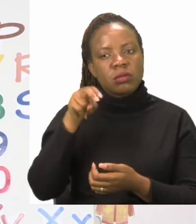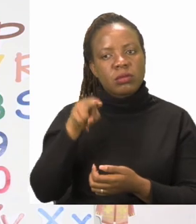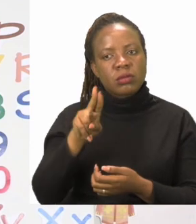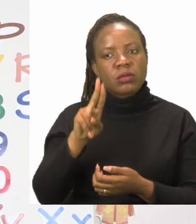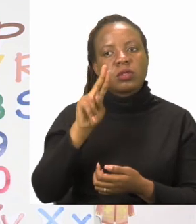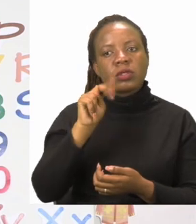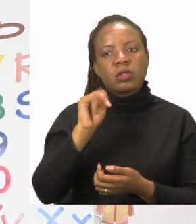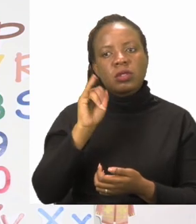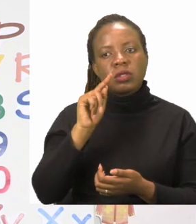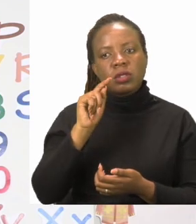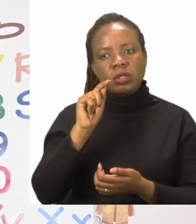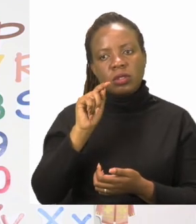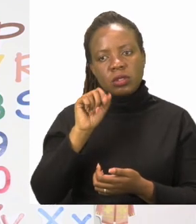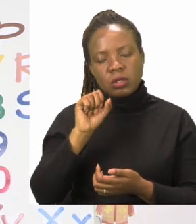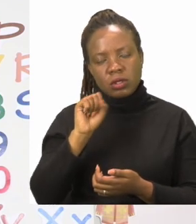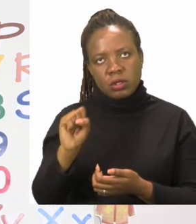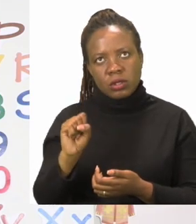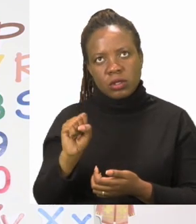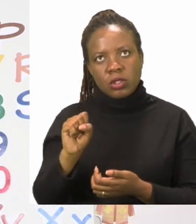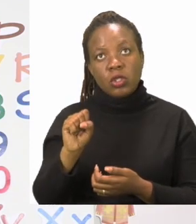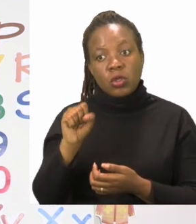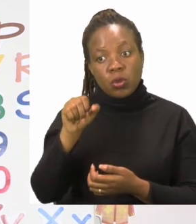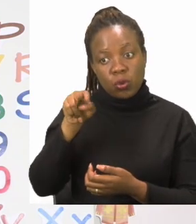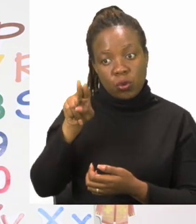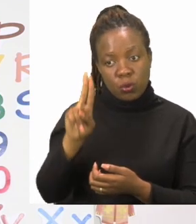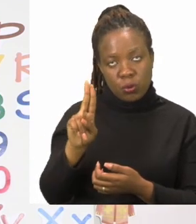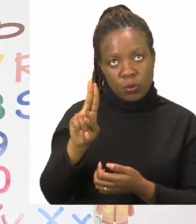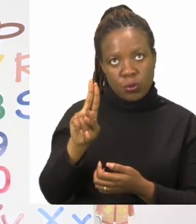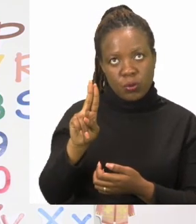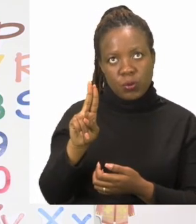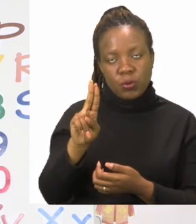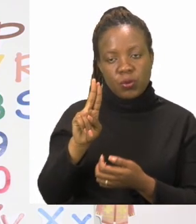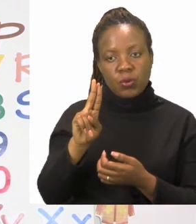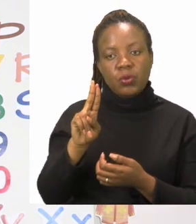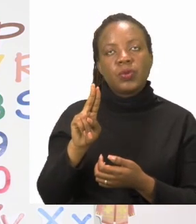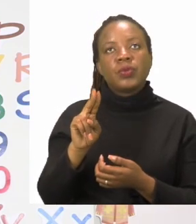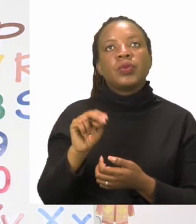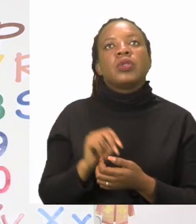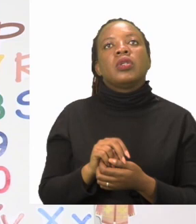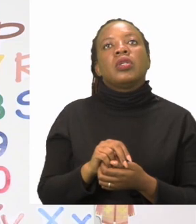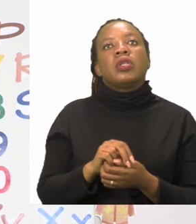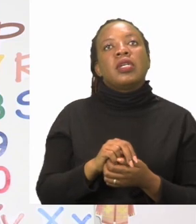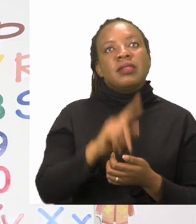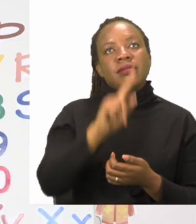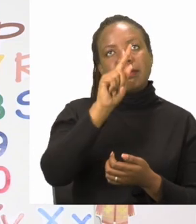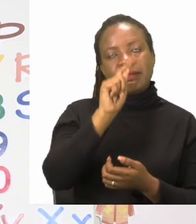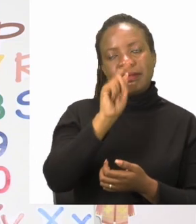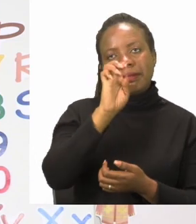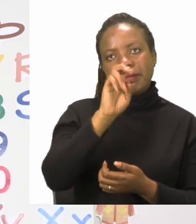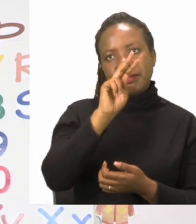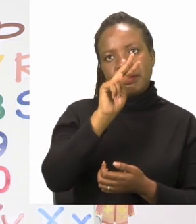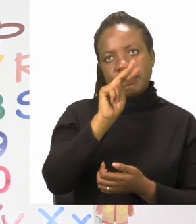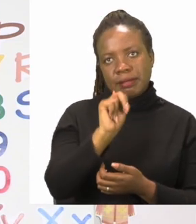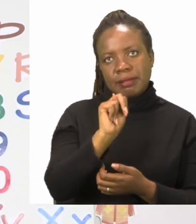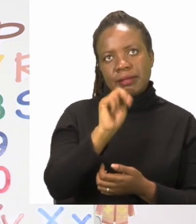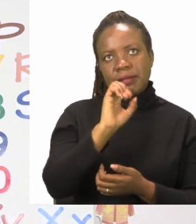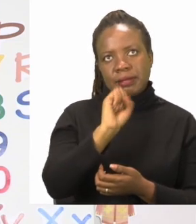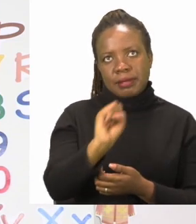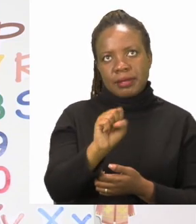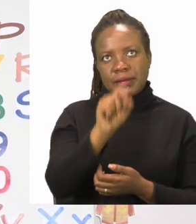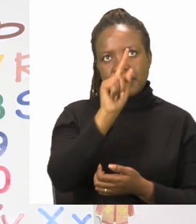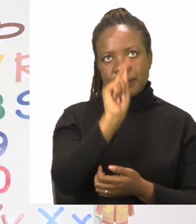T for our tens, and an H for our hundreds. And that's exactly what we're going to do as